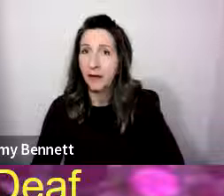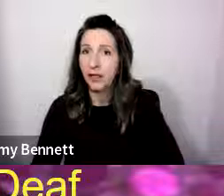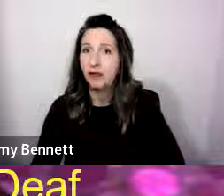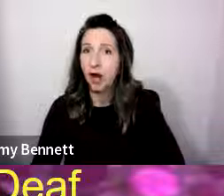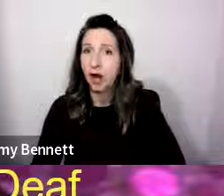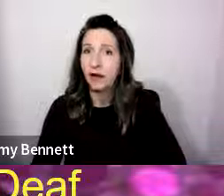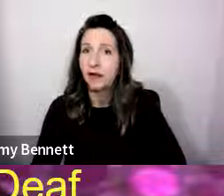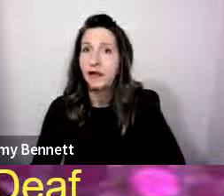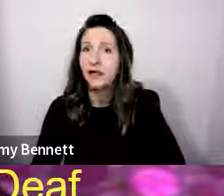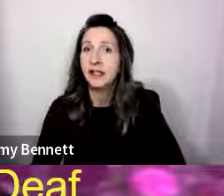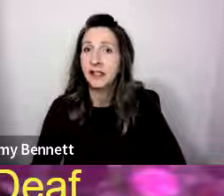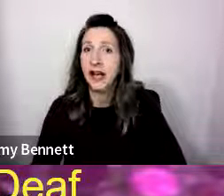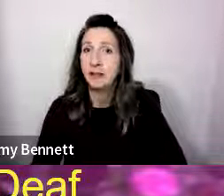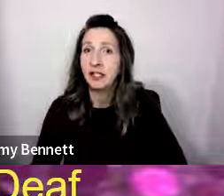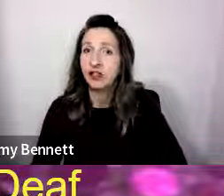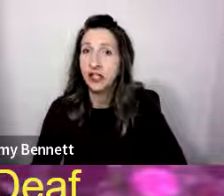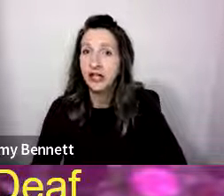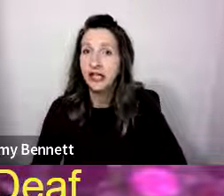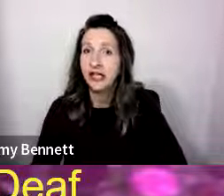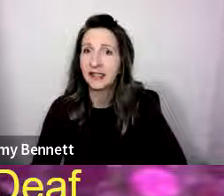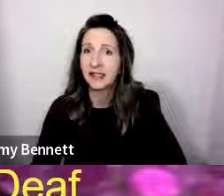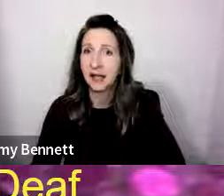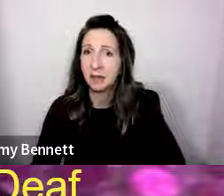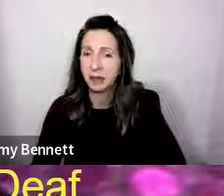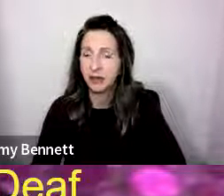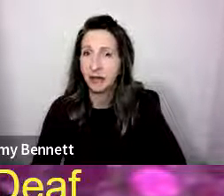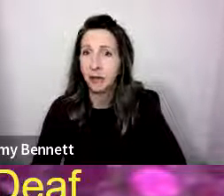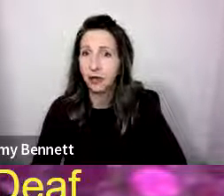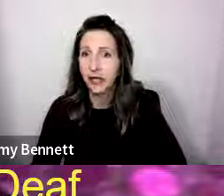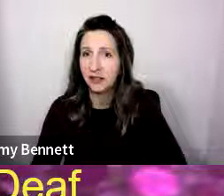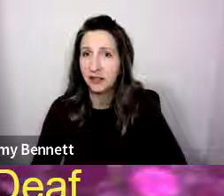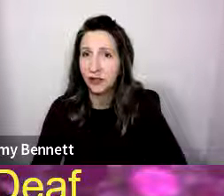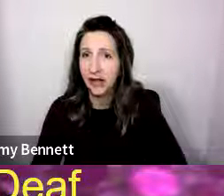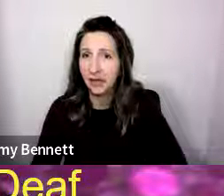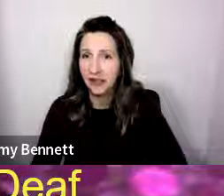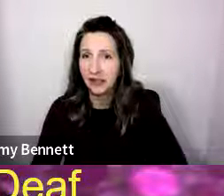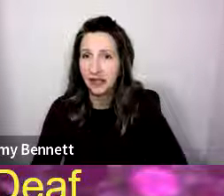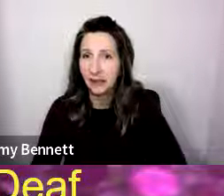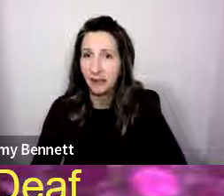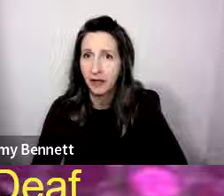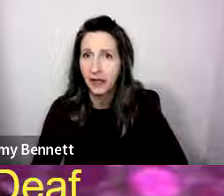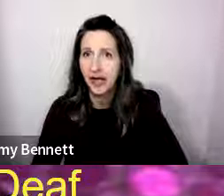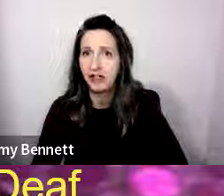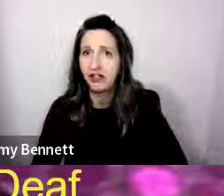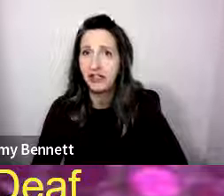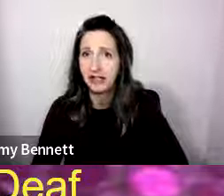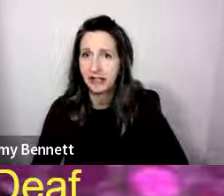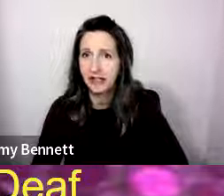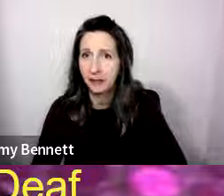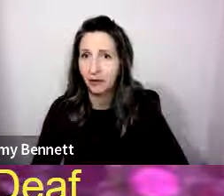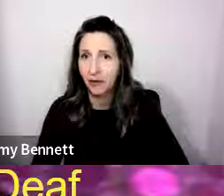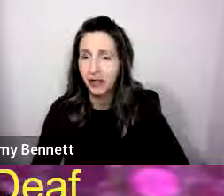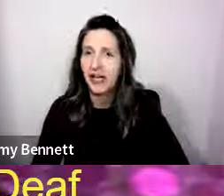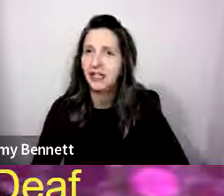Okay, Mardi Gras is an M and a G next to the temples. On both hands, you do an M next to the temple and a G next